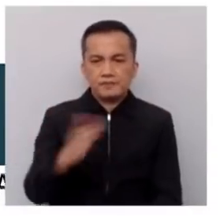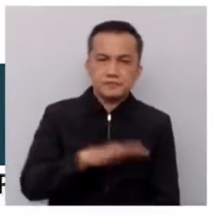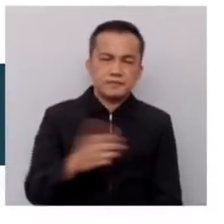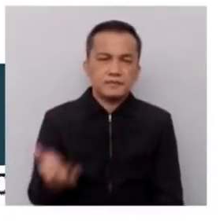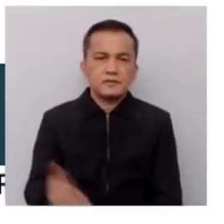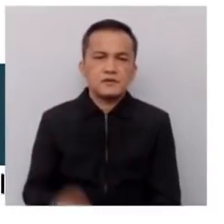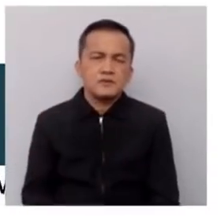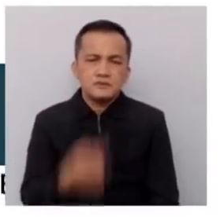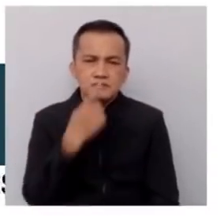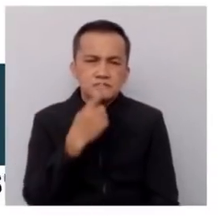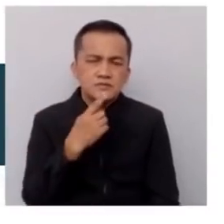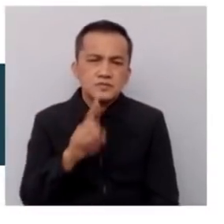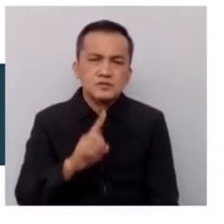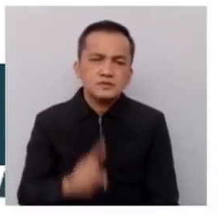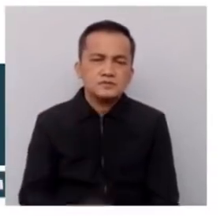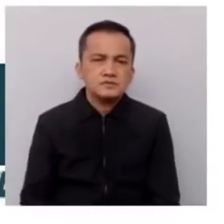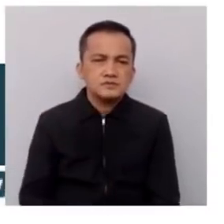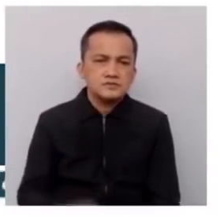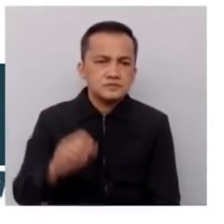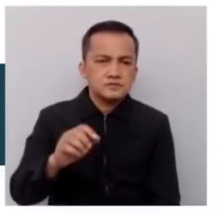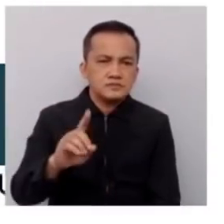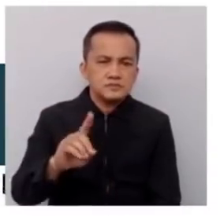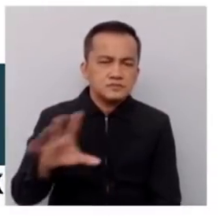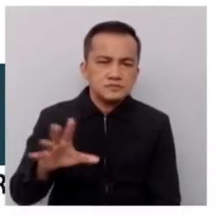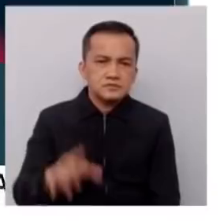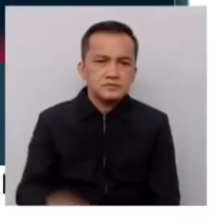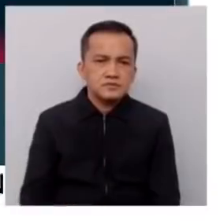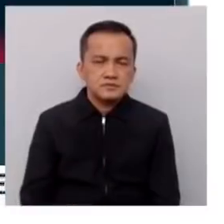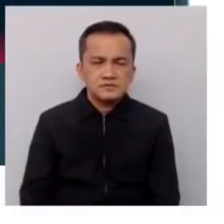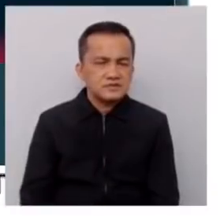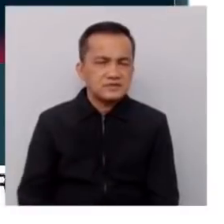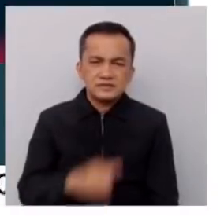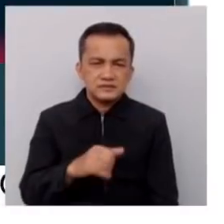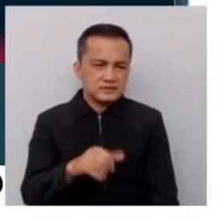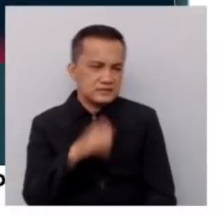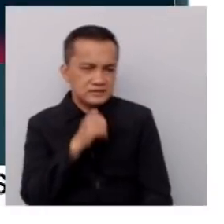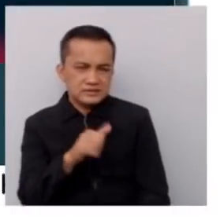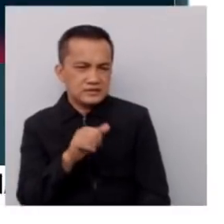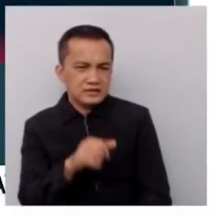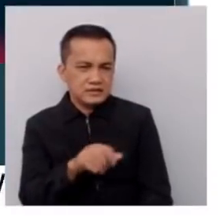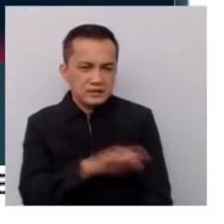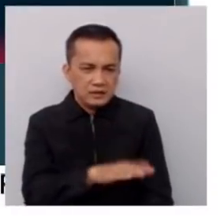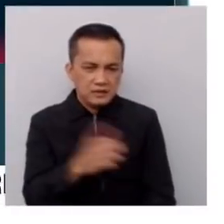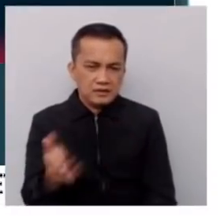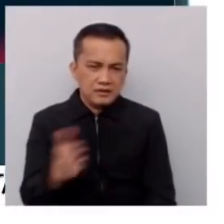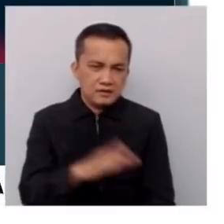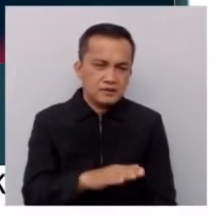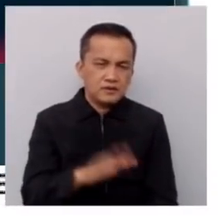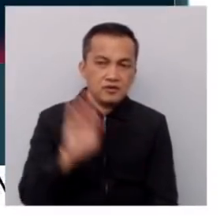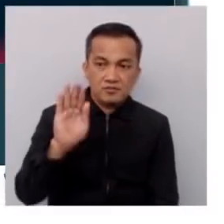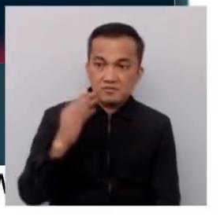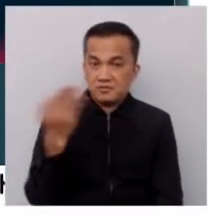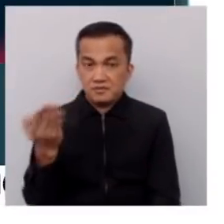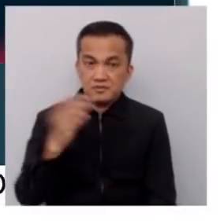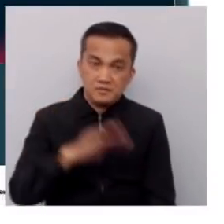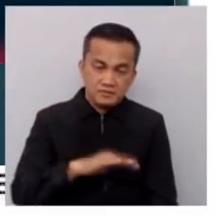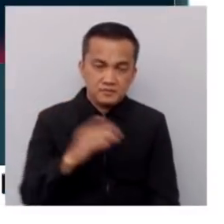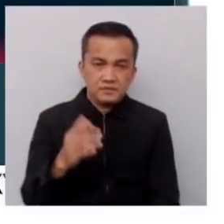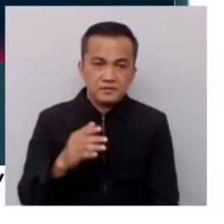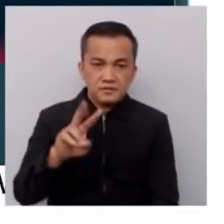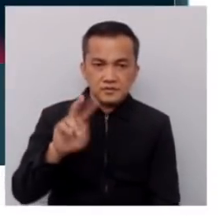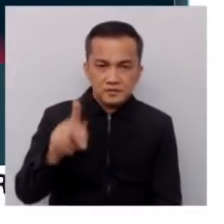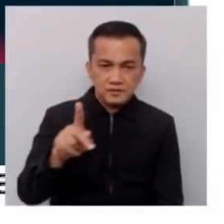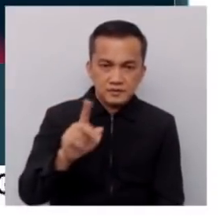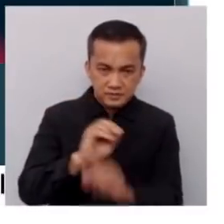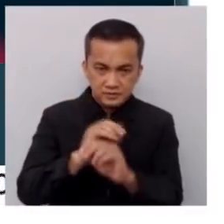that? Senator Leila de Lima doesn't see it as a flip-flop, precisely because Vice President Lenny Robredo was very